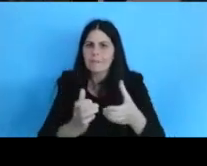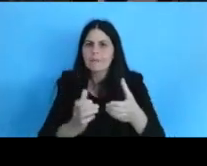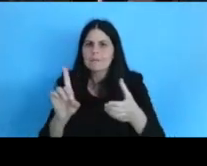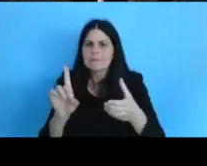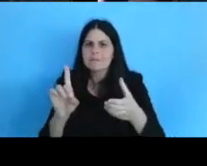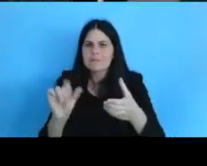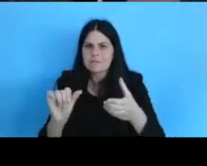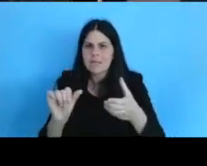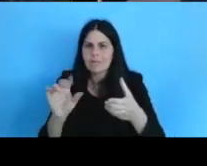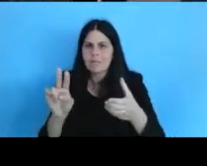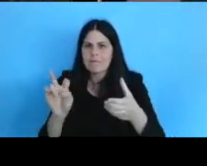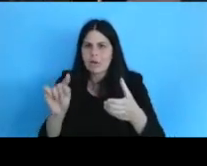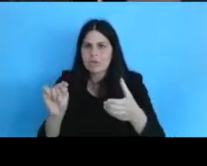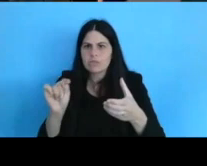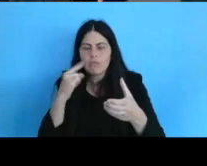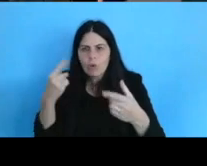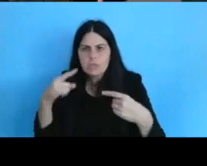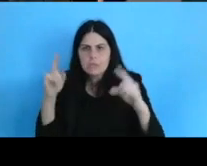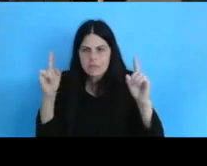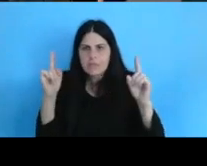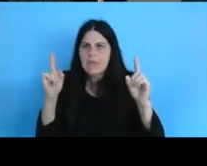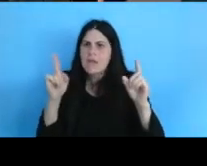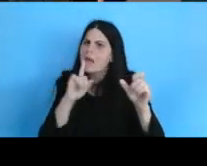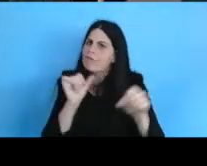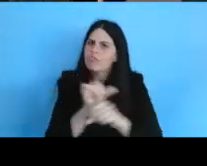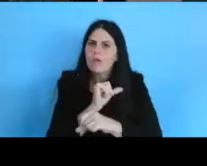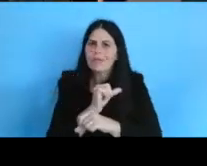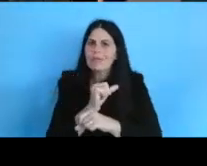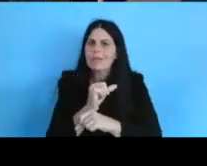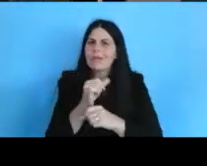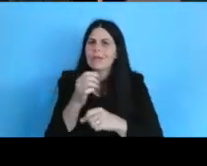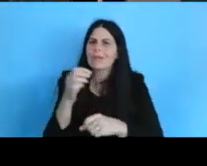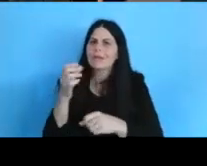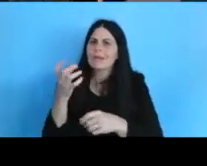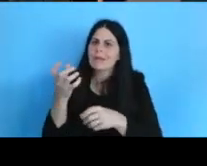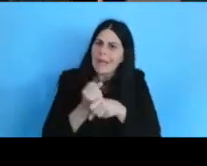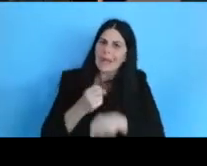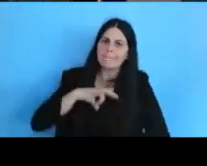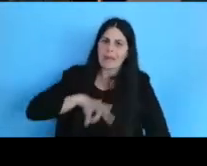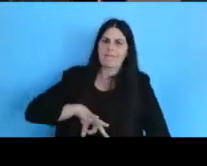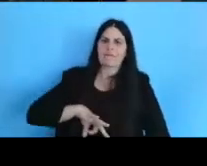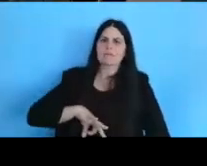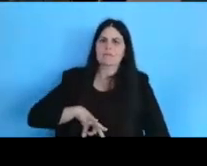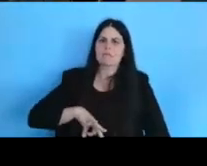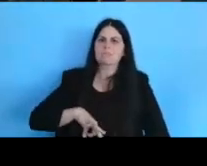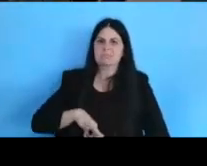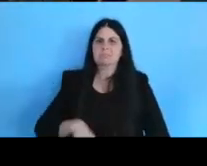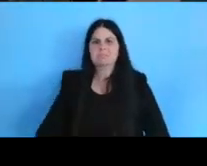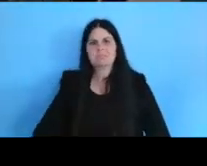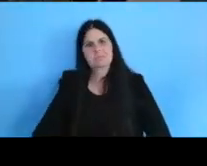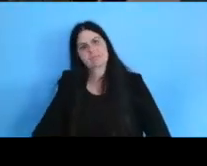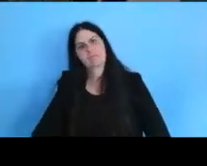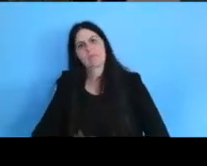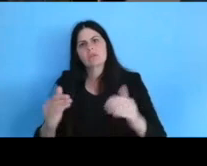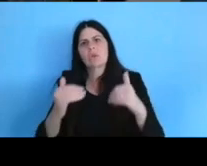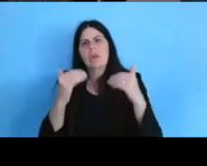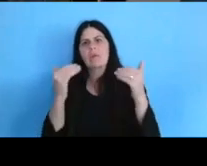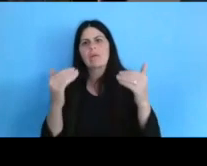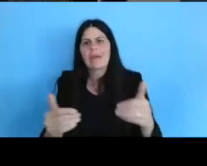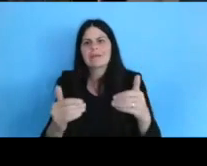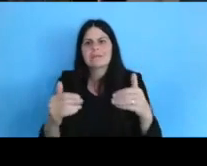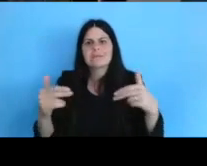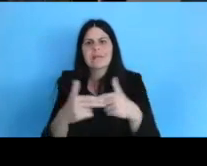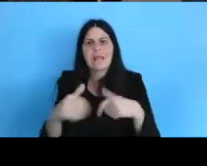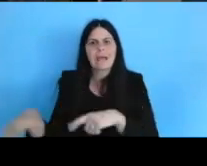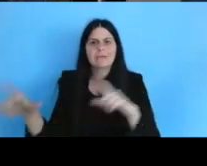that Billy was talking about in the last slide. So we're going to move to the next slide, please, Eric.